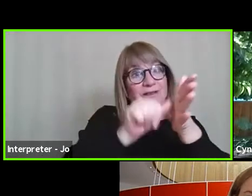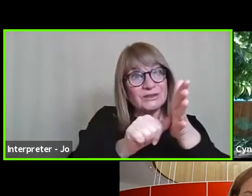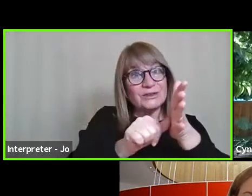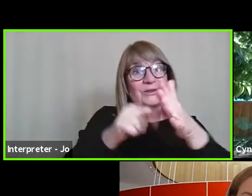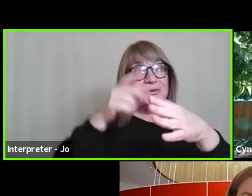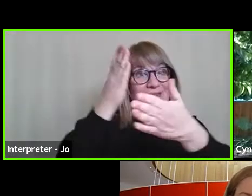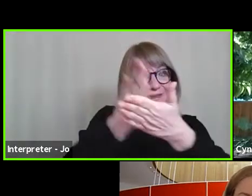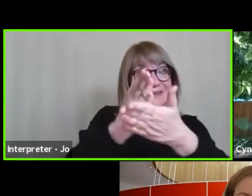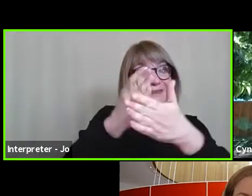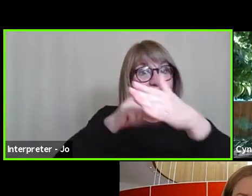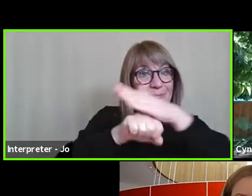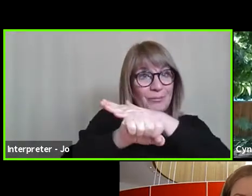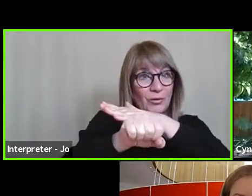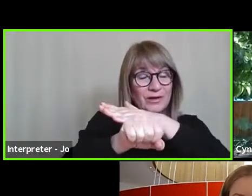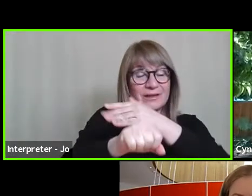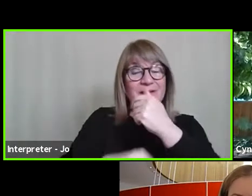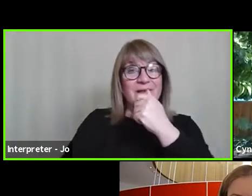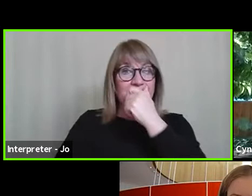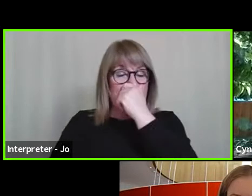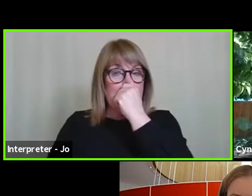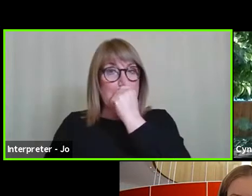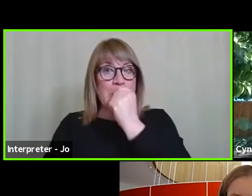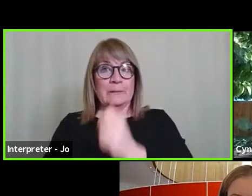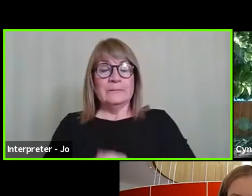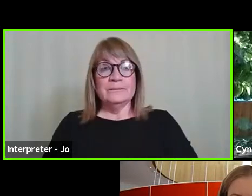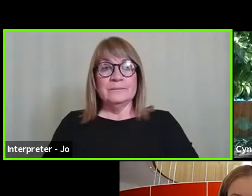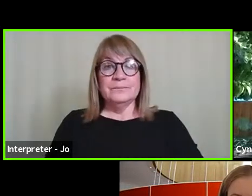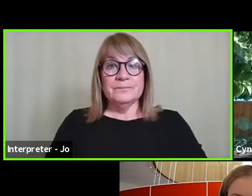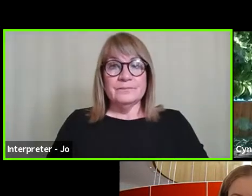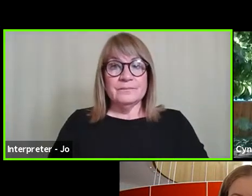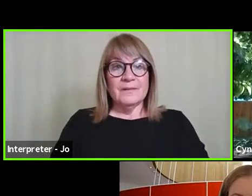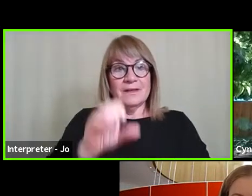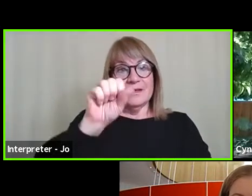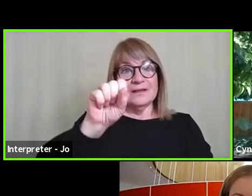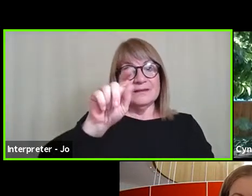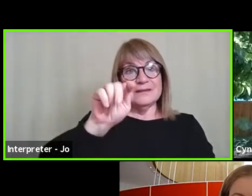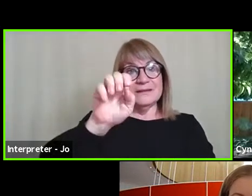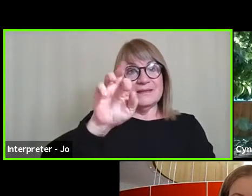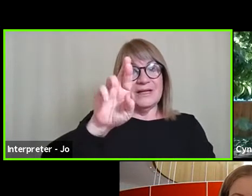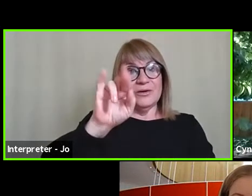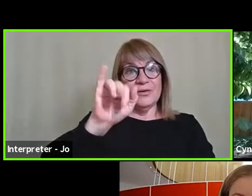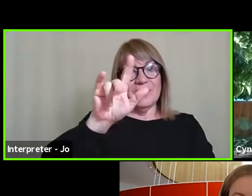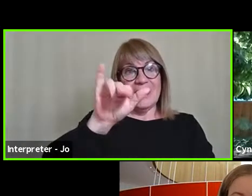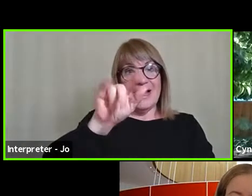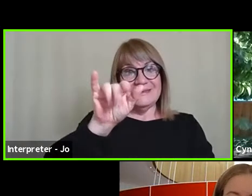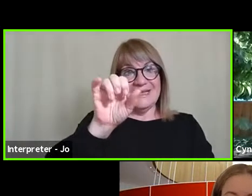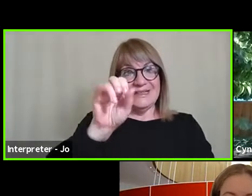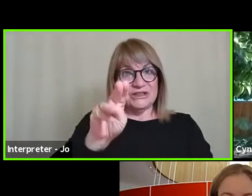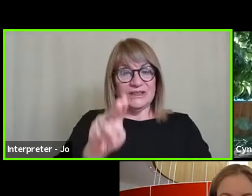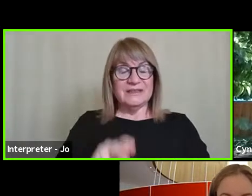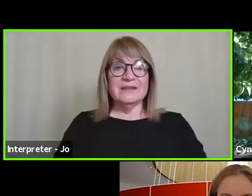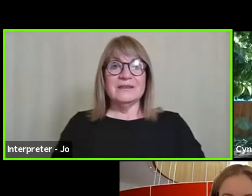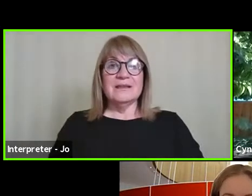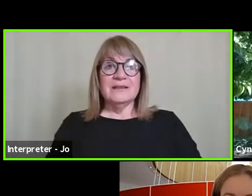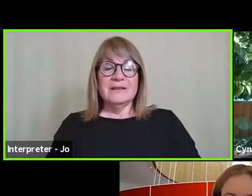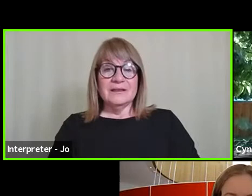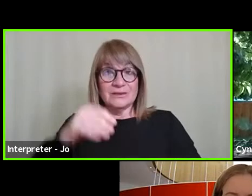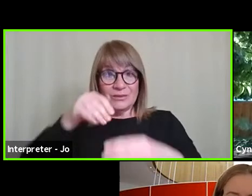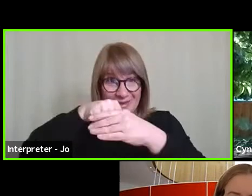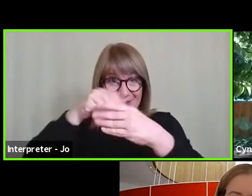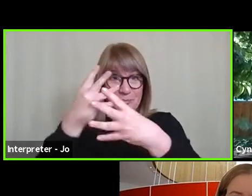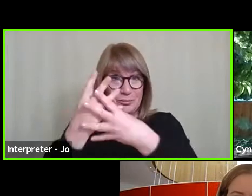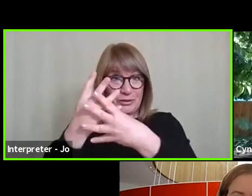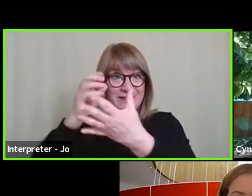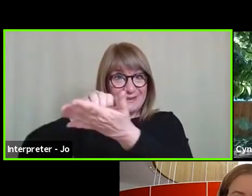us at justice now and through the imprisoned um documenters who had had abdominal